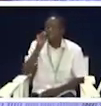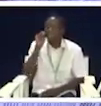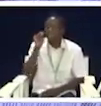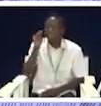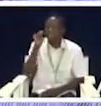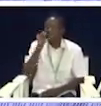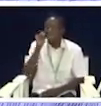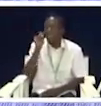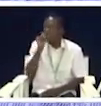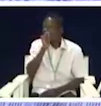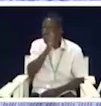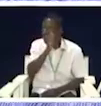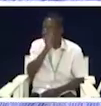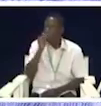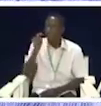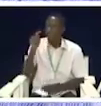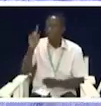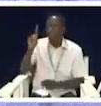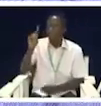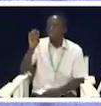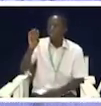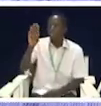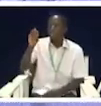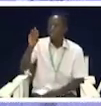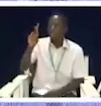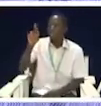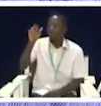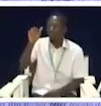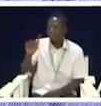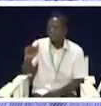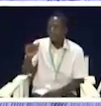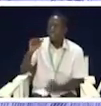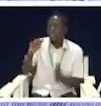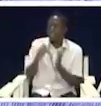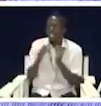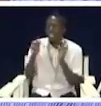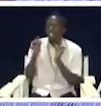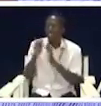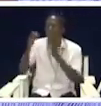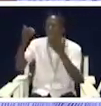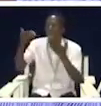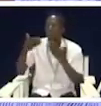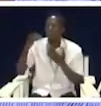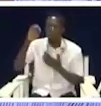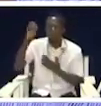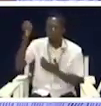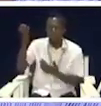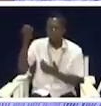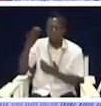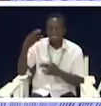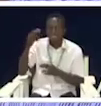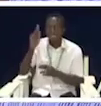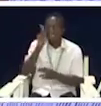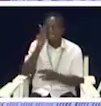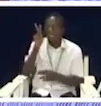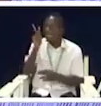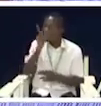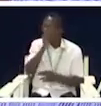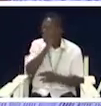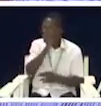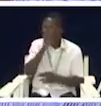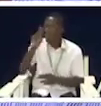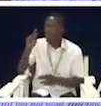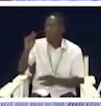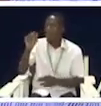Their names are Taiwo, Deborah, Jesufirefumi, Olushola, and Kainde, Naomi,